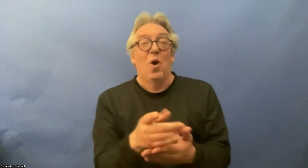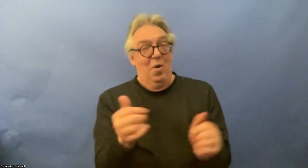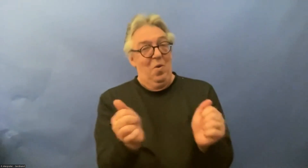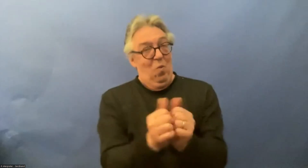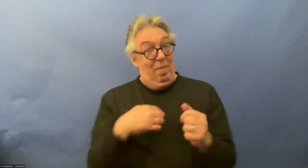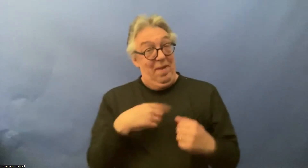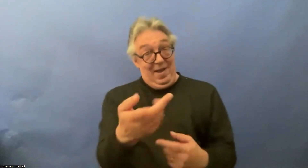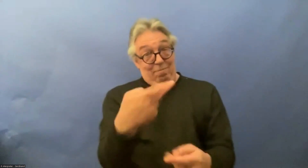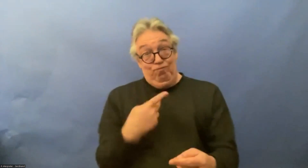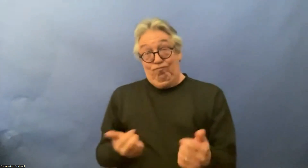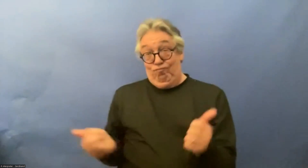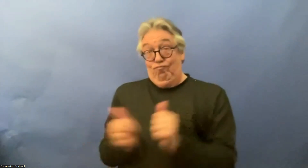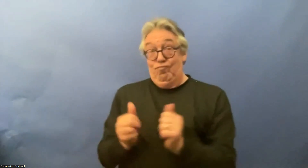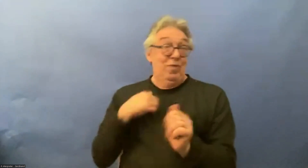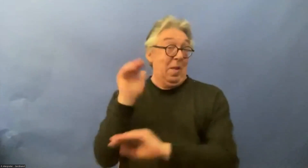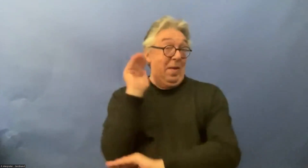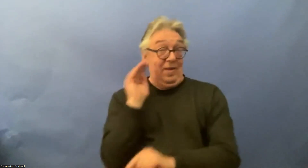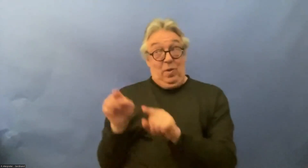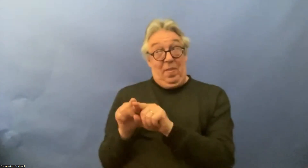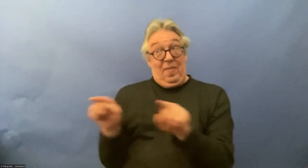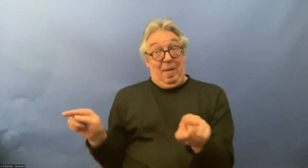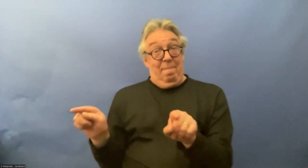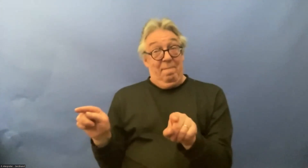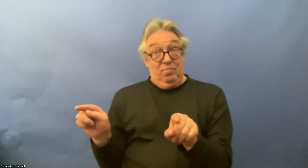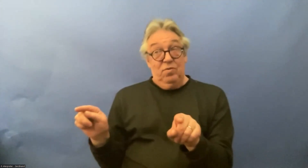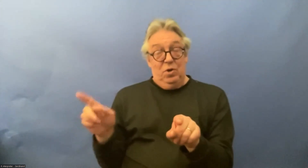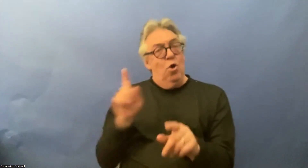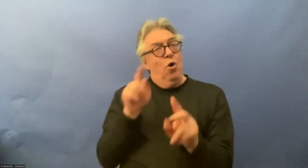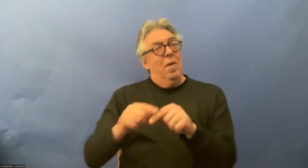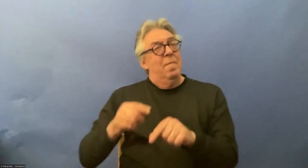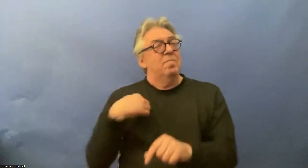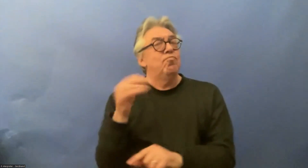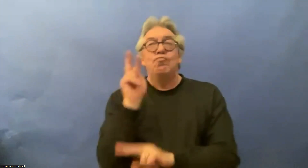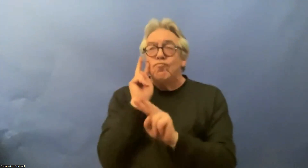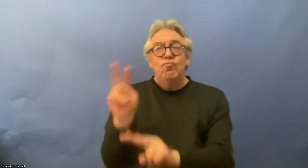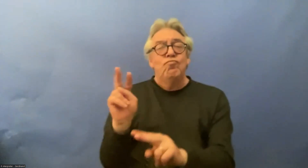and have different perspective on